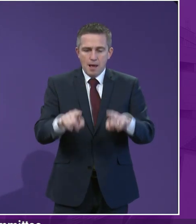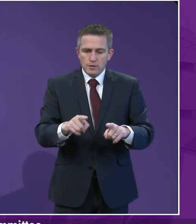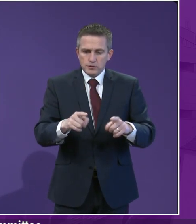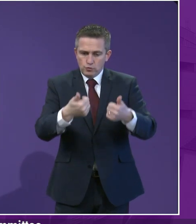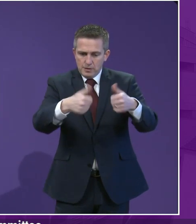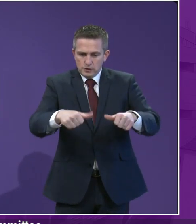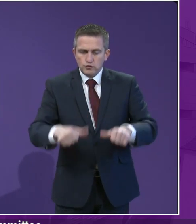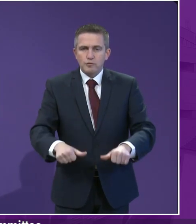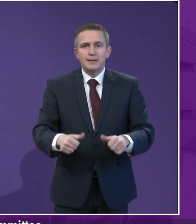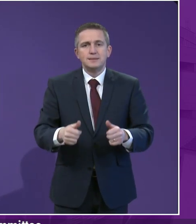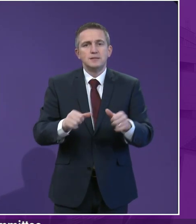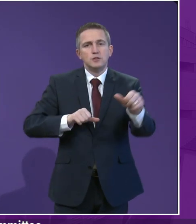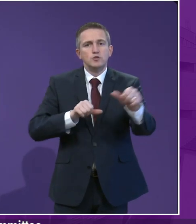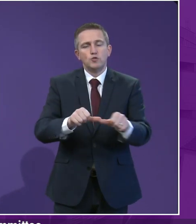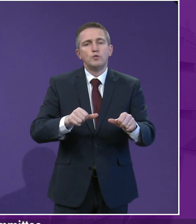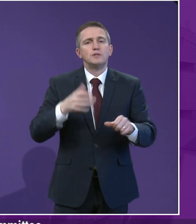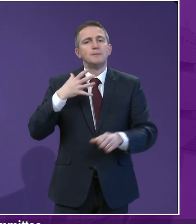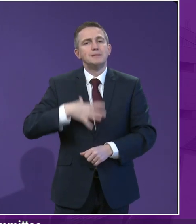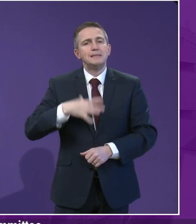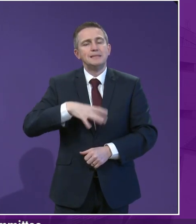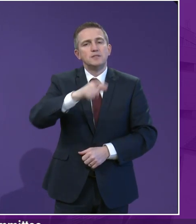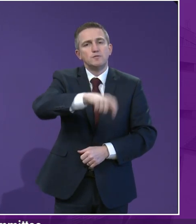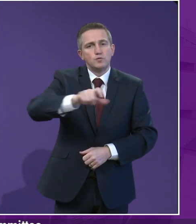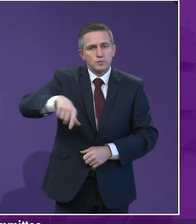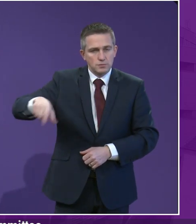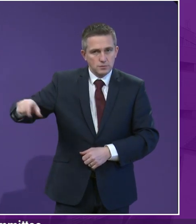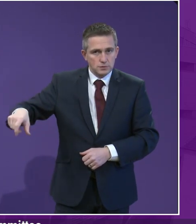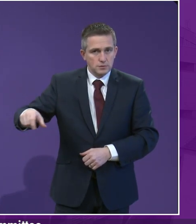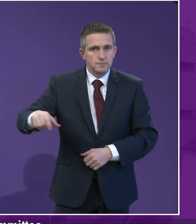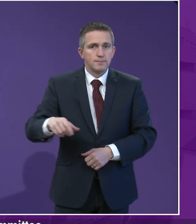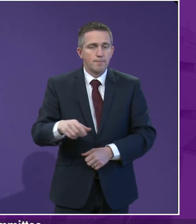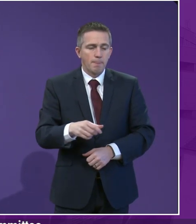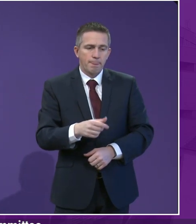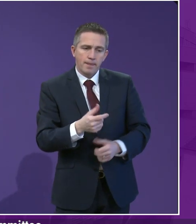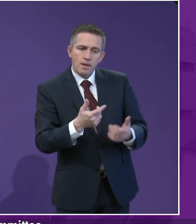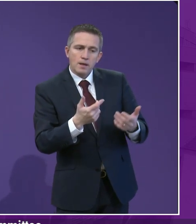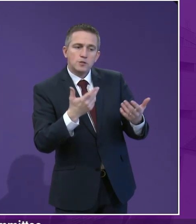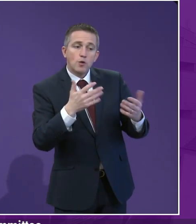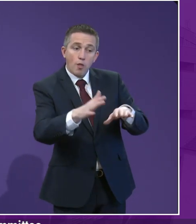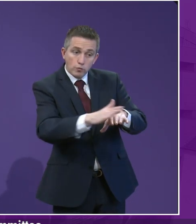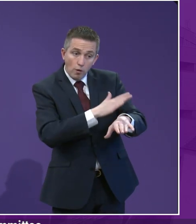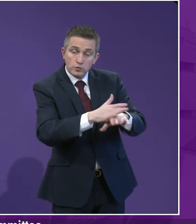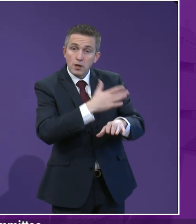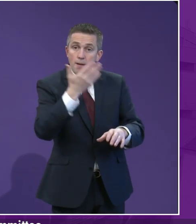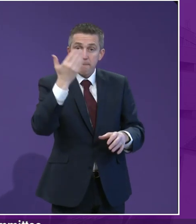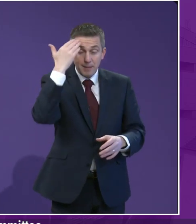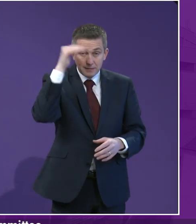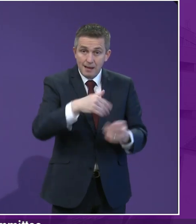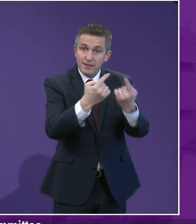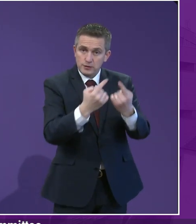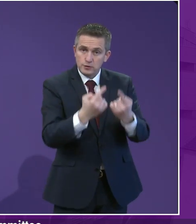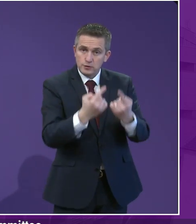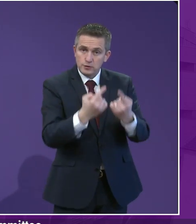health impacts on their studies, so it is relevant, that would alleviate some of the stress on counselling and psychological services at universities and